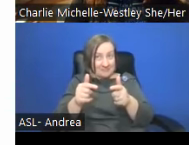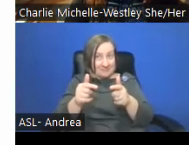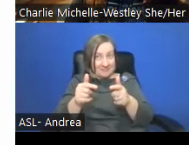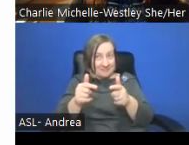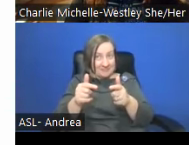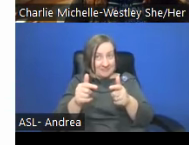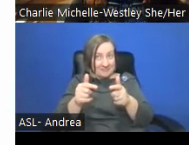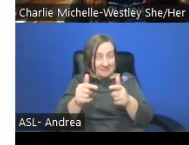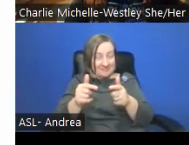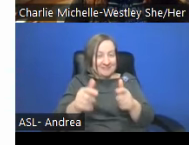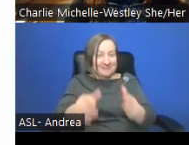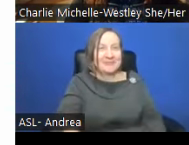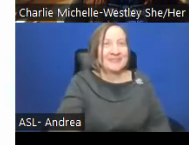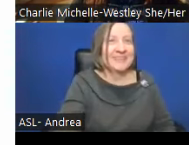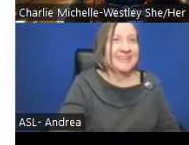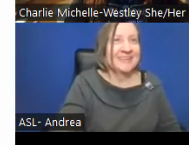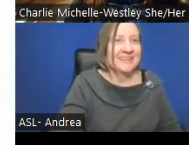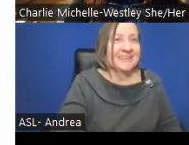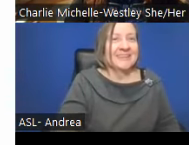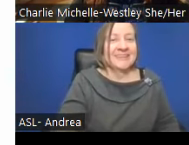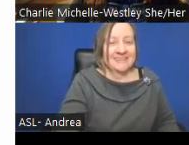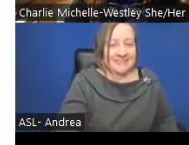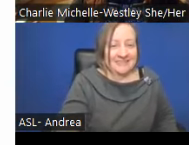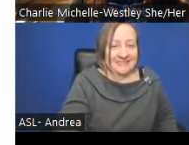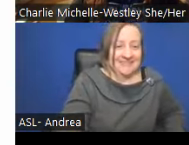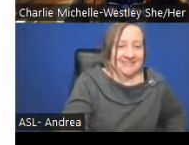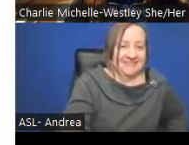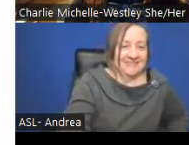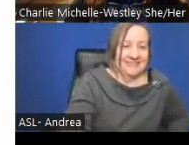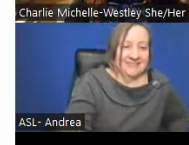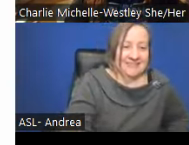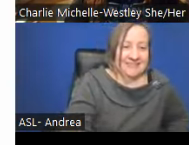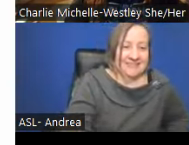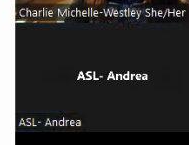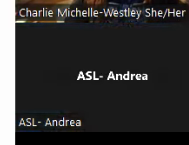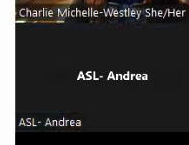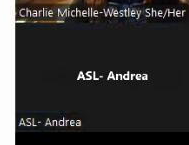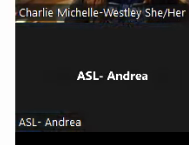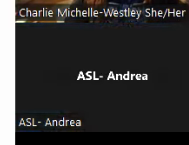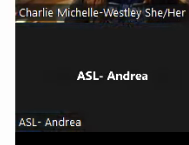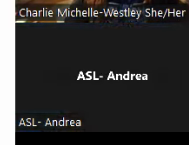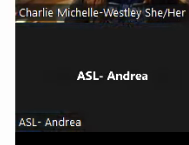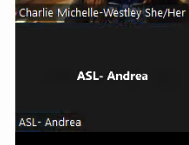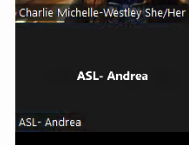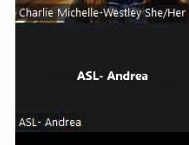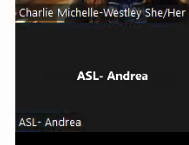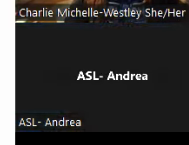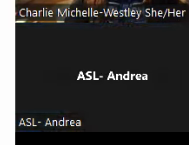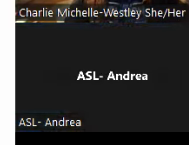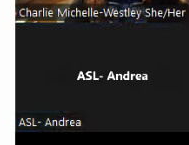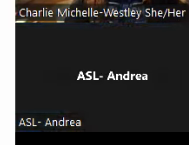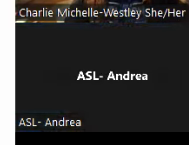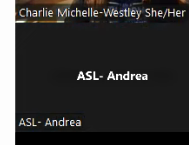2, in more serious cases, these panels shall have more members than in other cases. 3, the panel shall be created to ensure diversity based on life